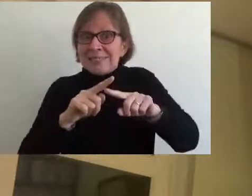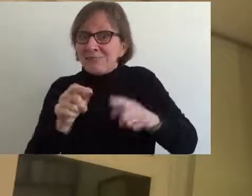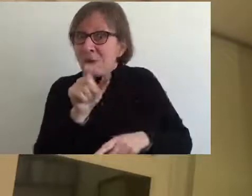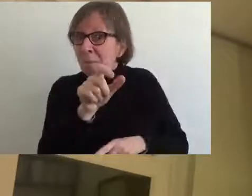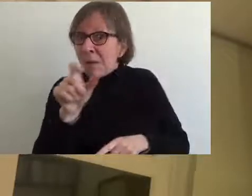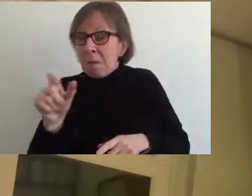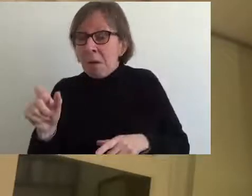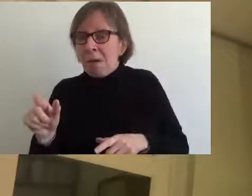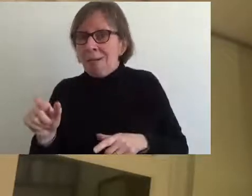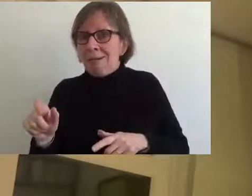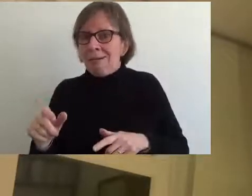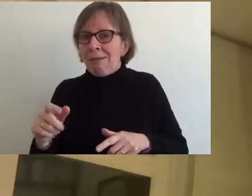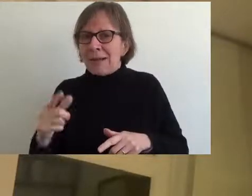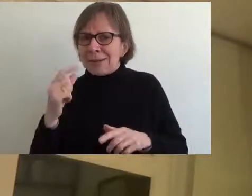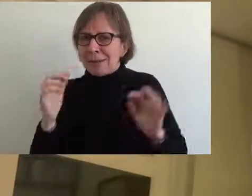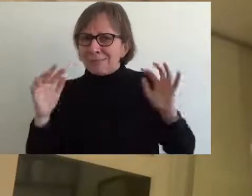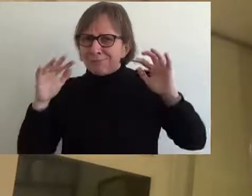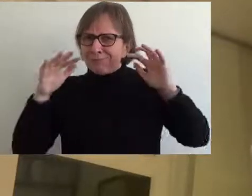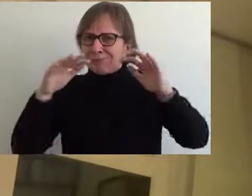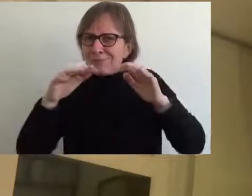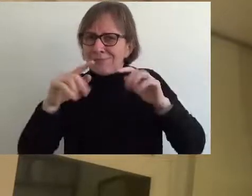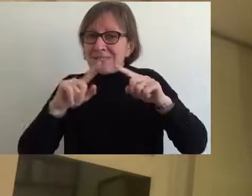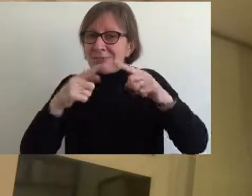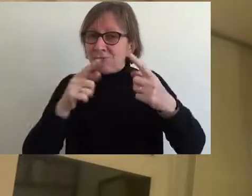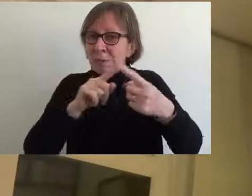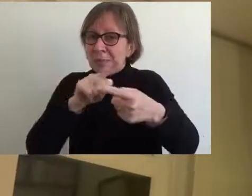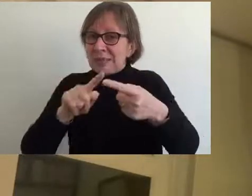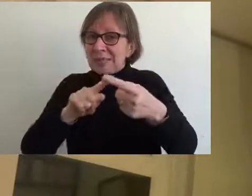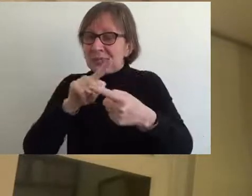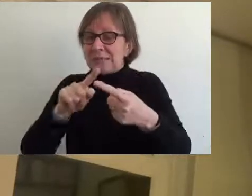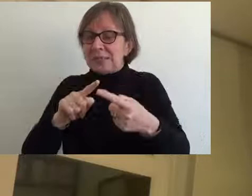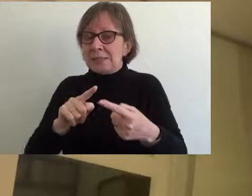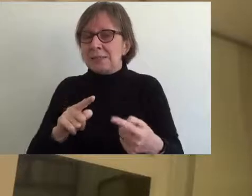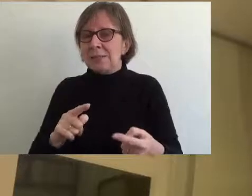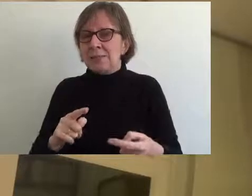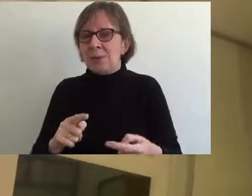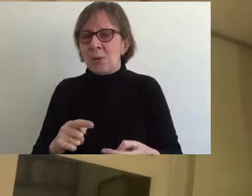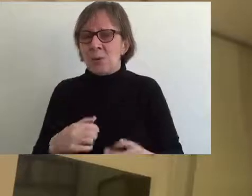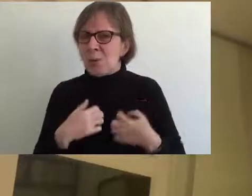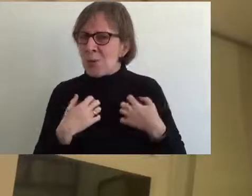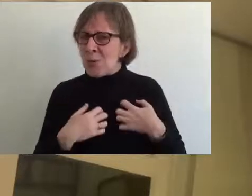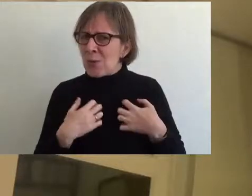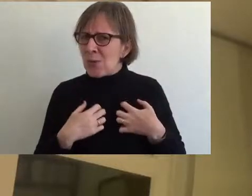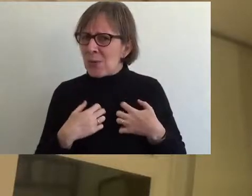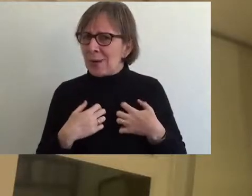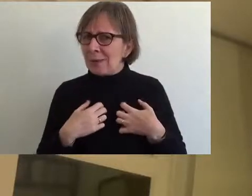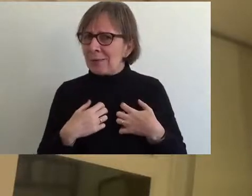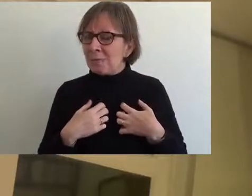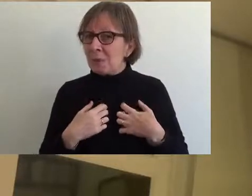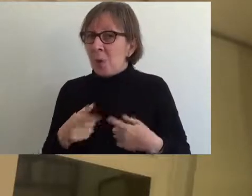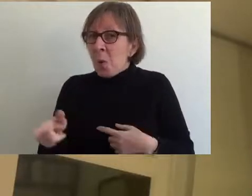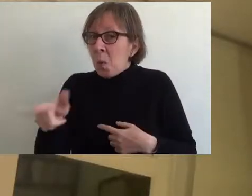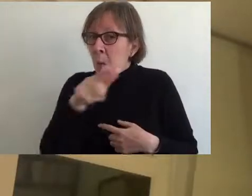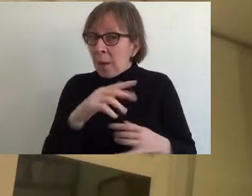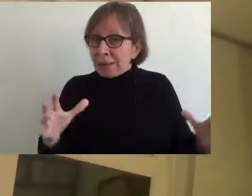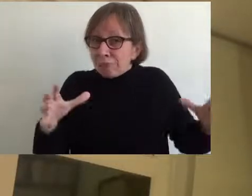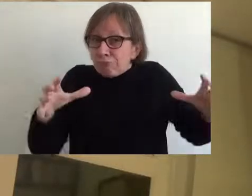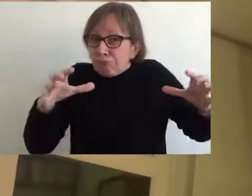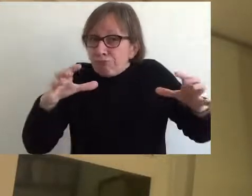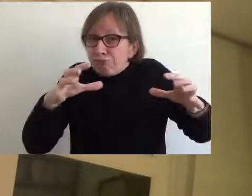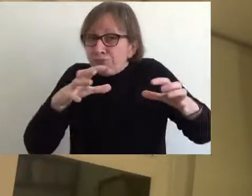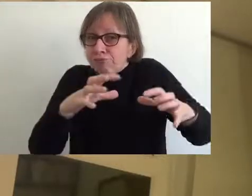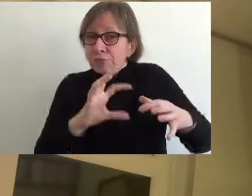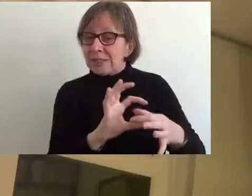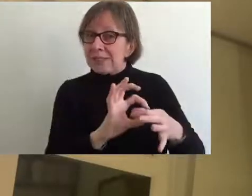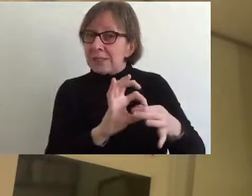more people, that we've been able to attend more events. And fascinatingly, we are drawing closer to